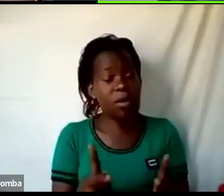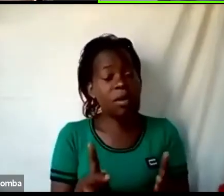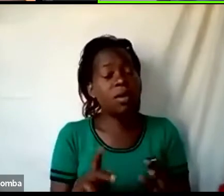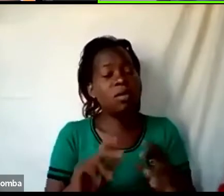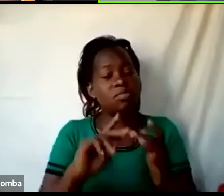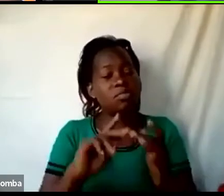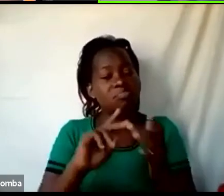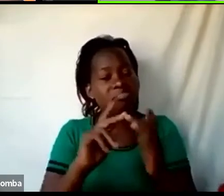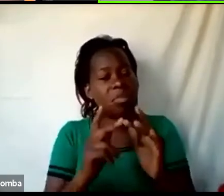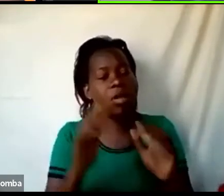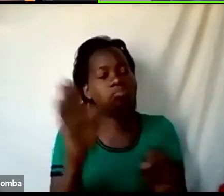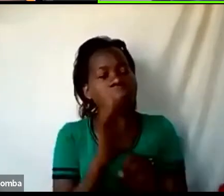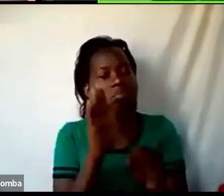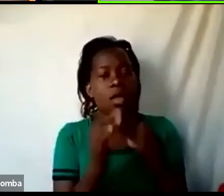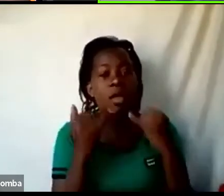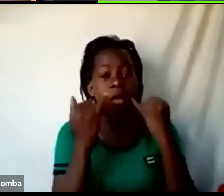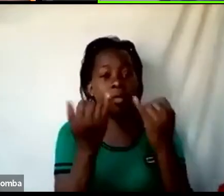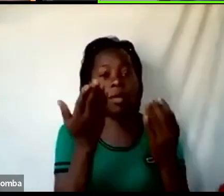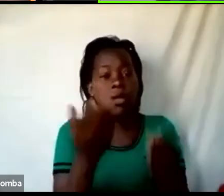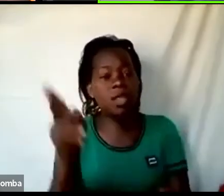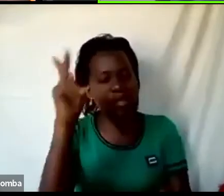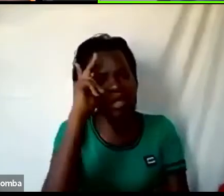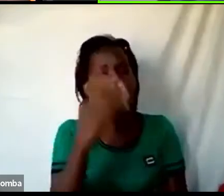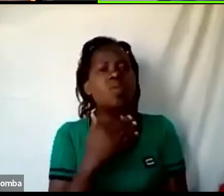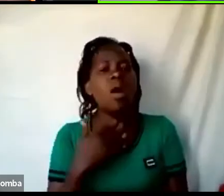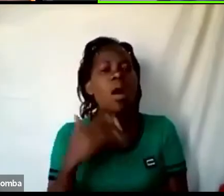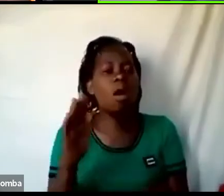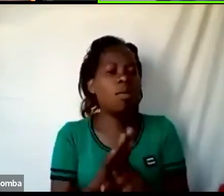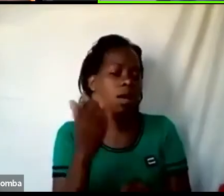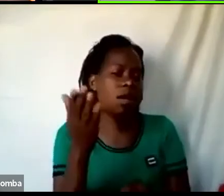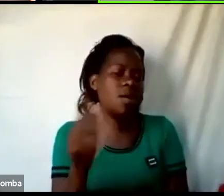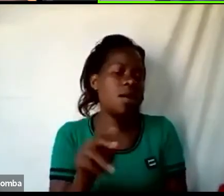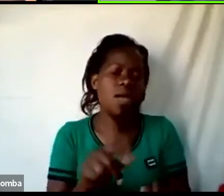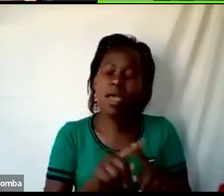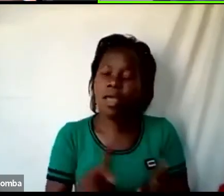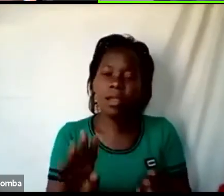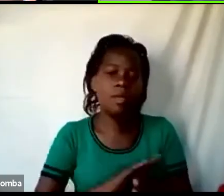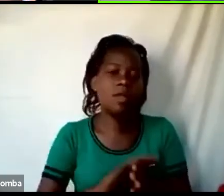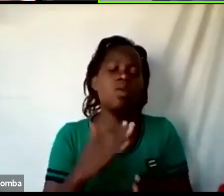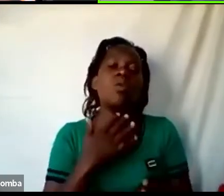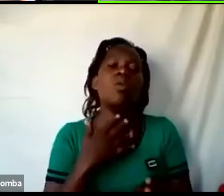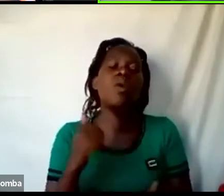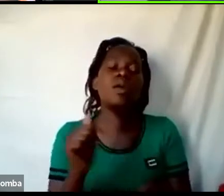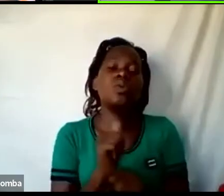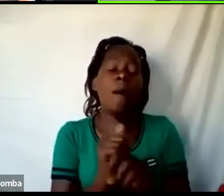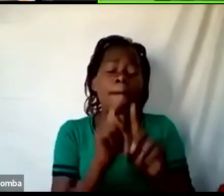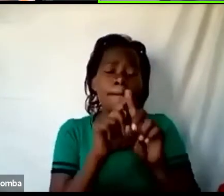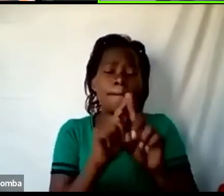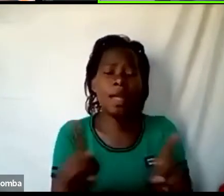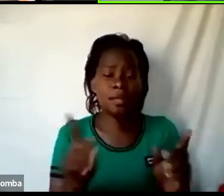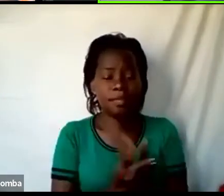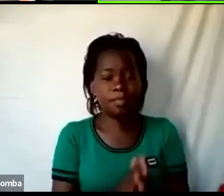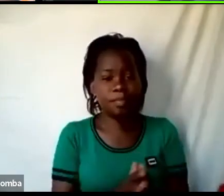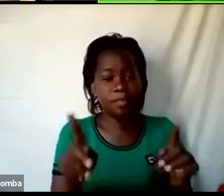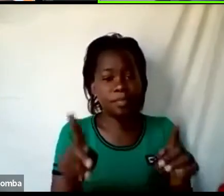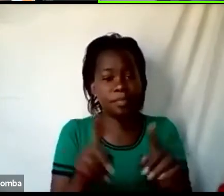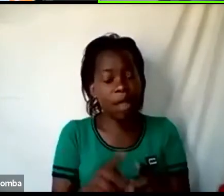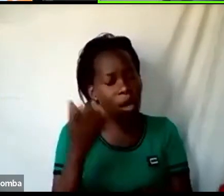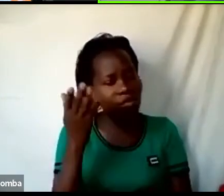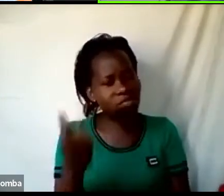lot of information on the skill you need for the particular business you want to do, but they're also available. There's training